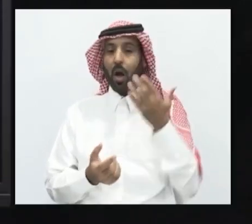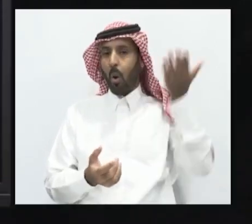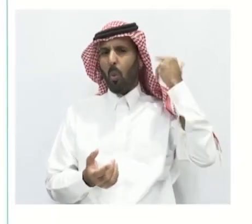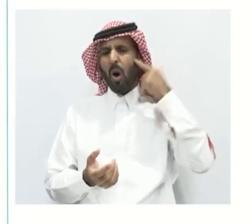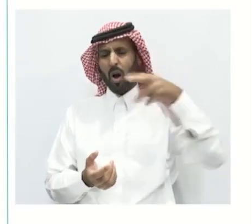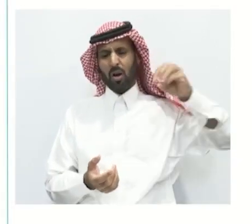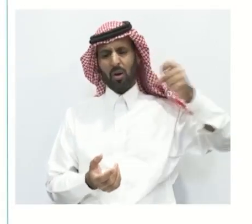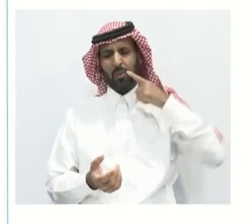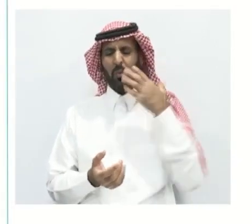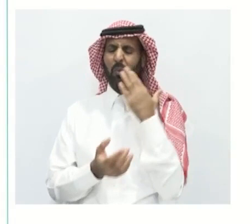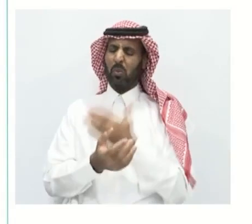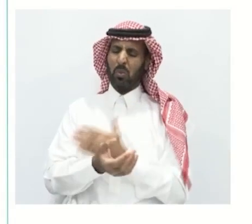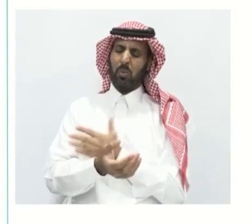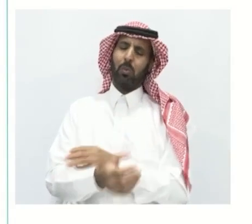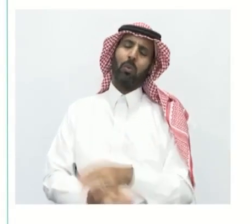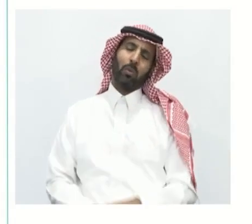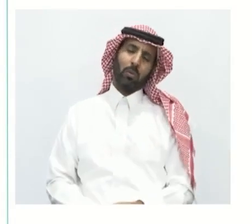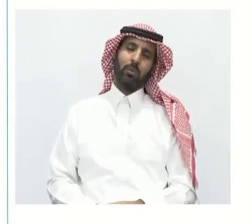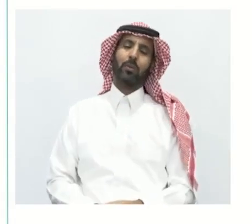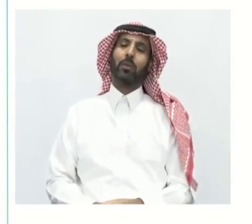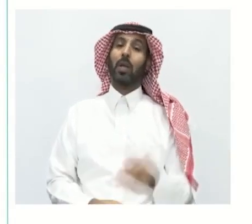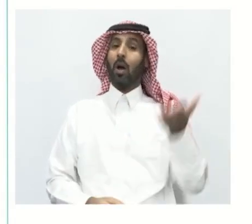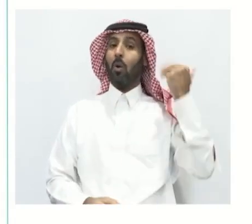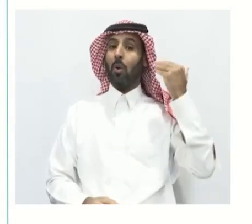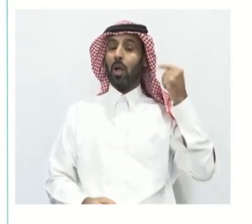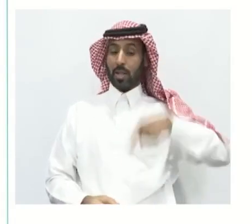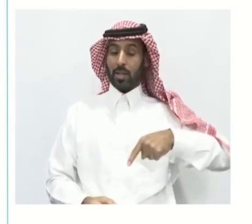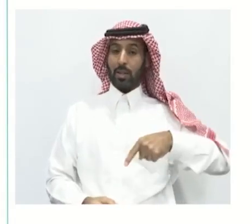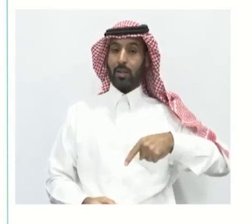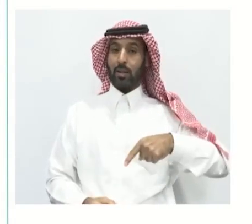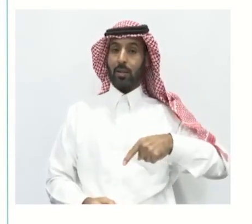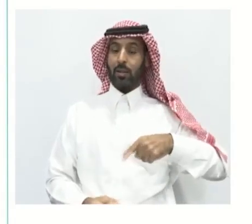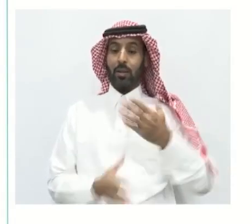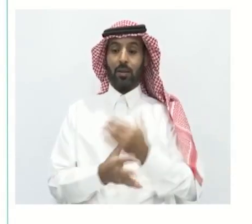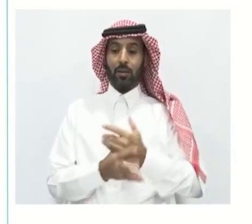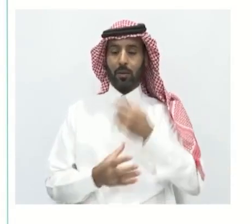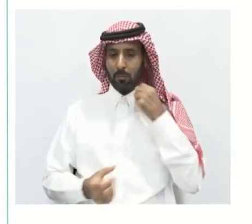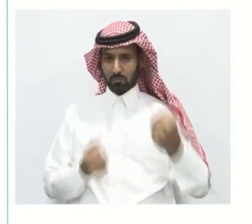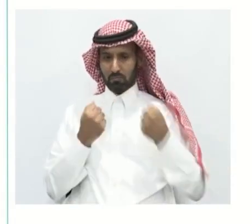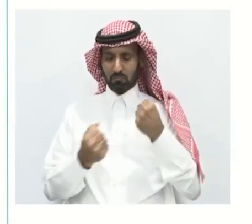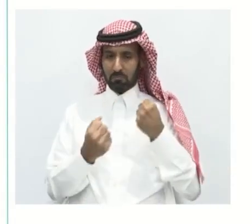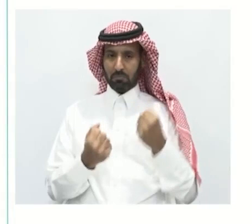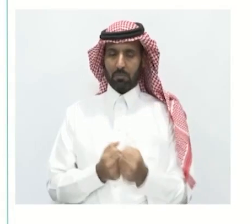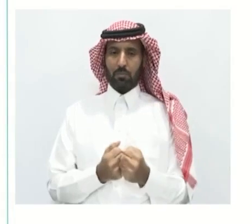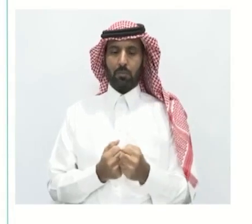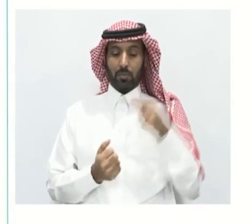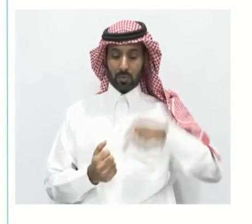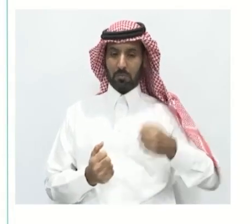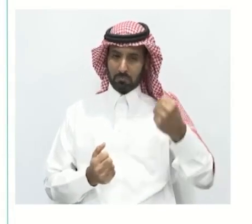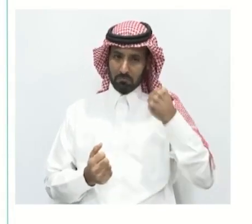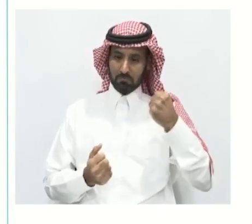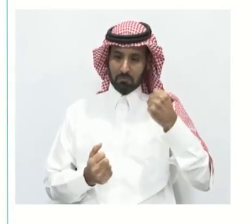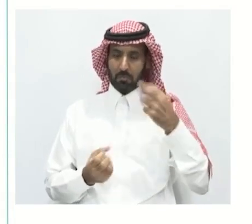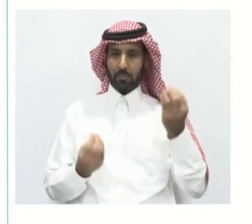was always tired before. This is in the past. Now, because he's exercising maybe, he